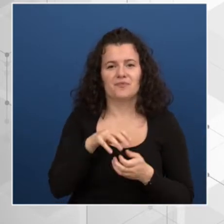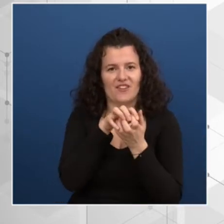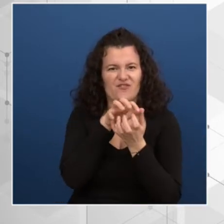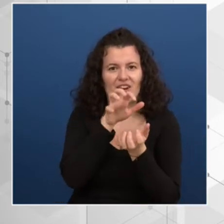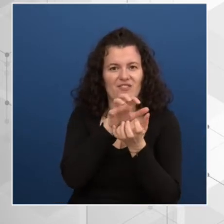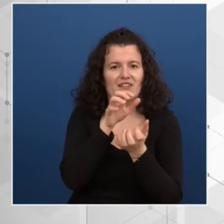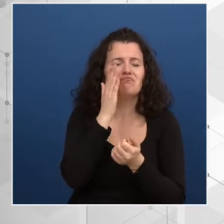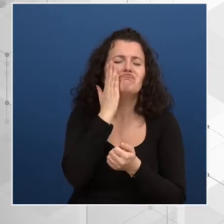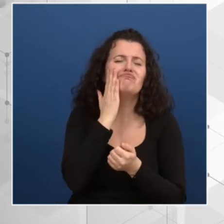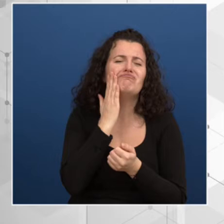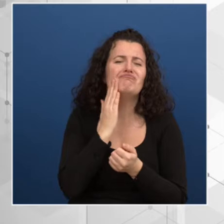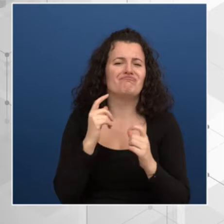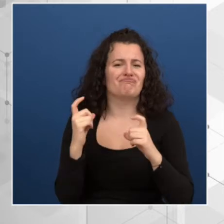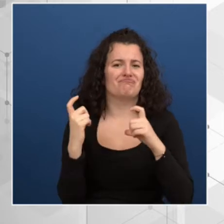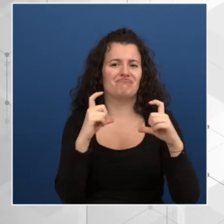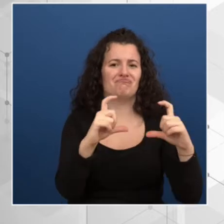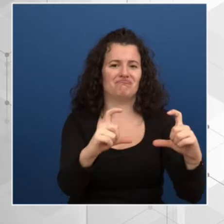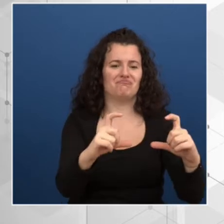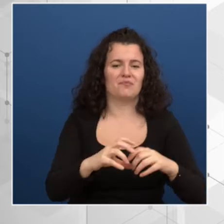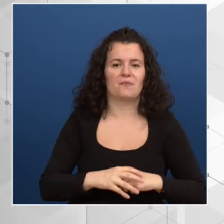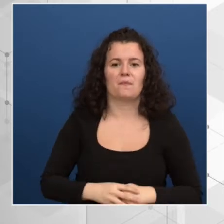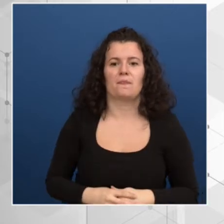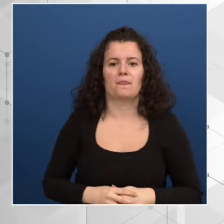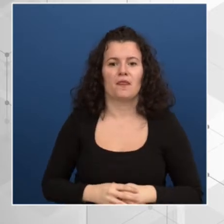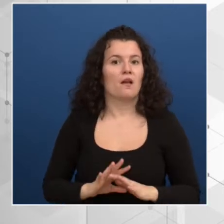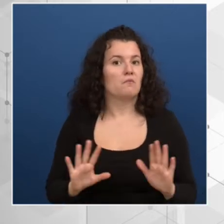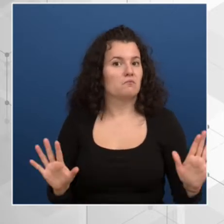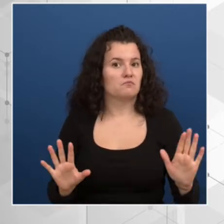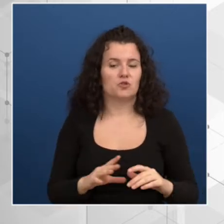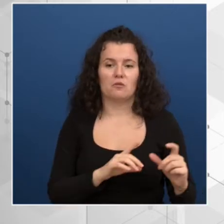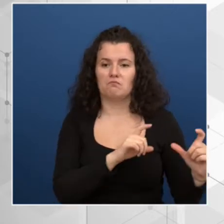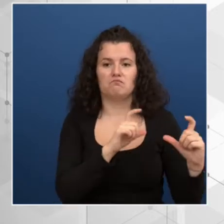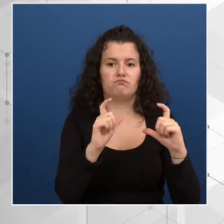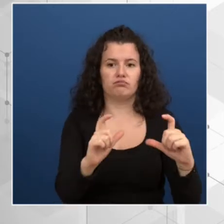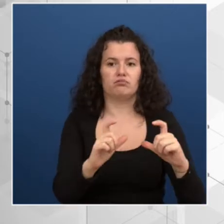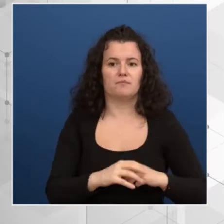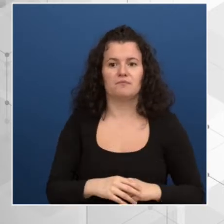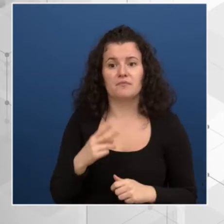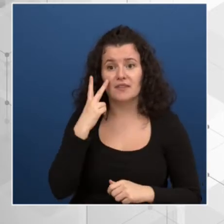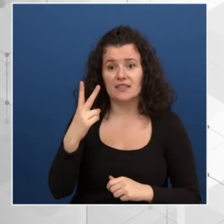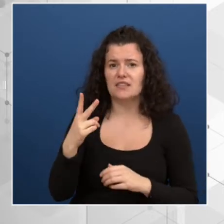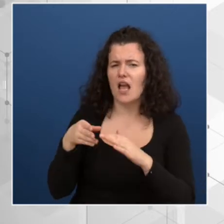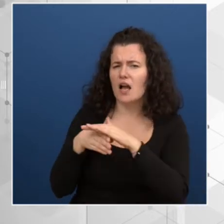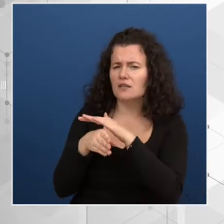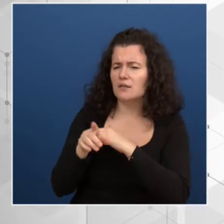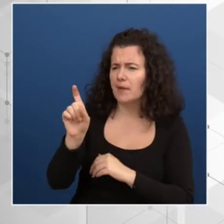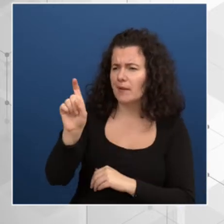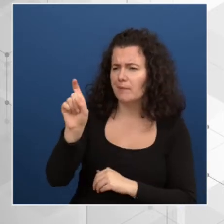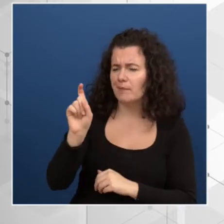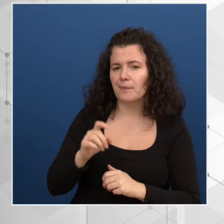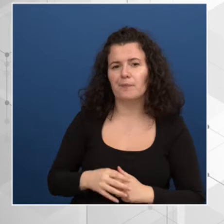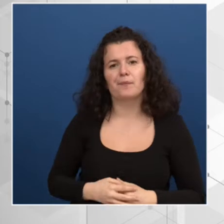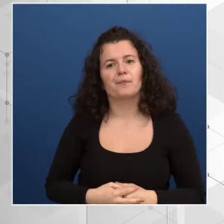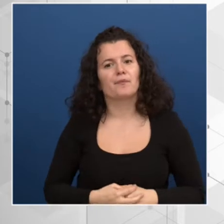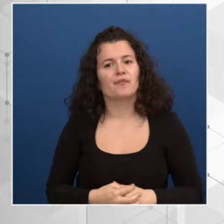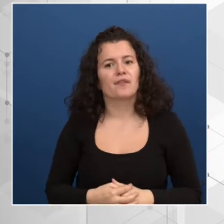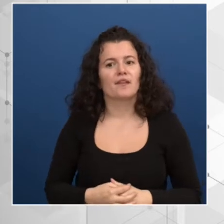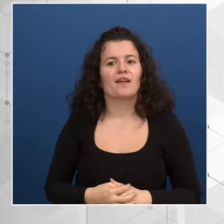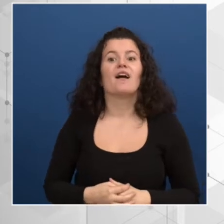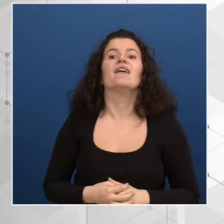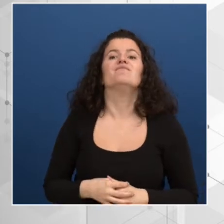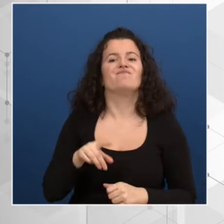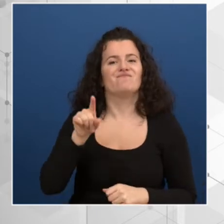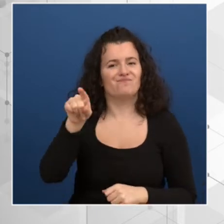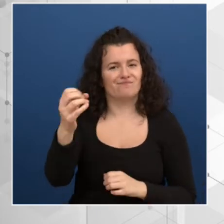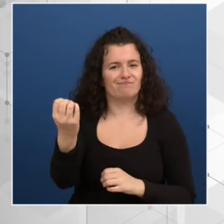image. I just put it in the email. So it's a visual need. Let's check accessibility again, and it's already flagging. There's an issue with the